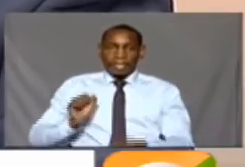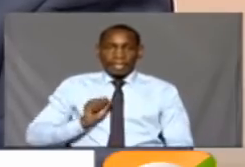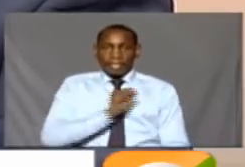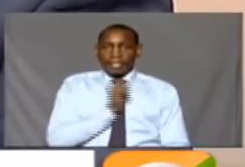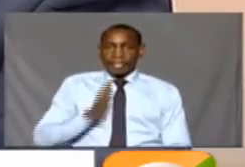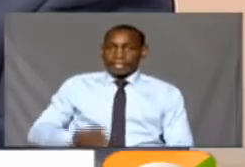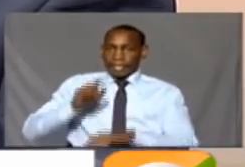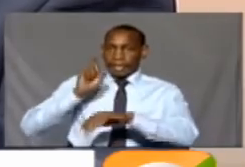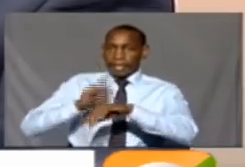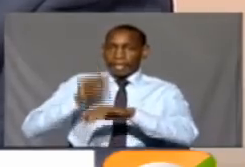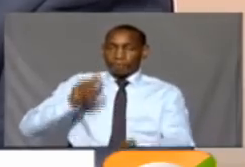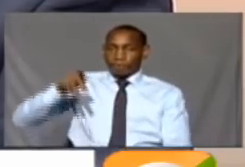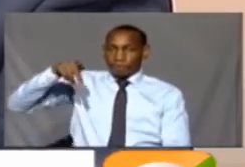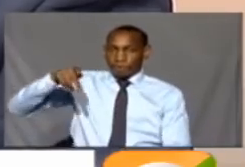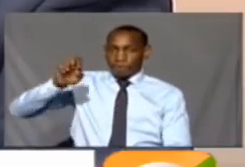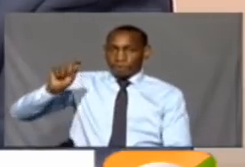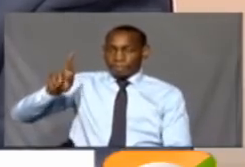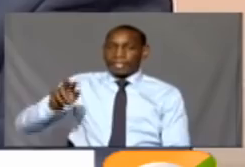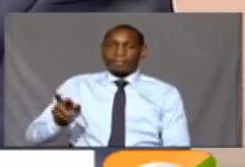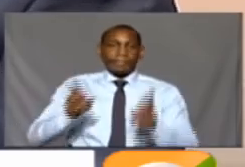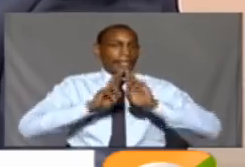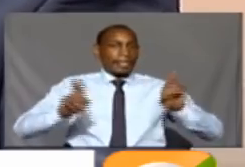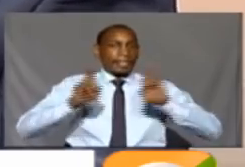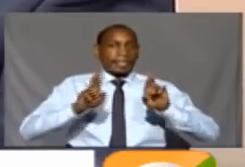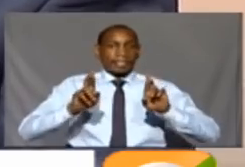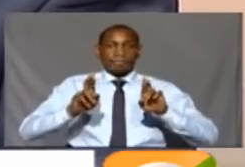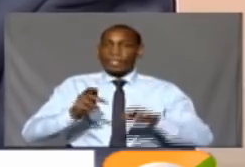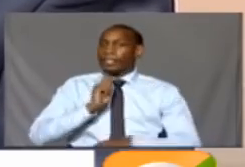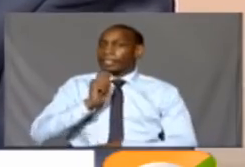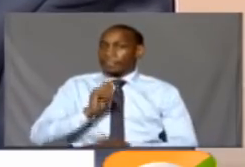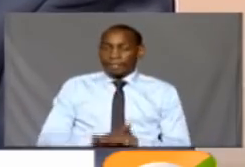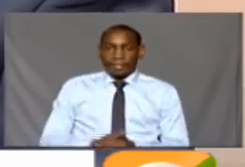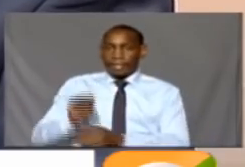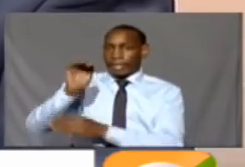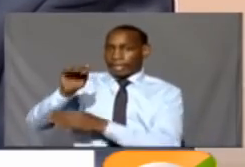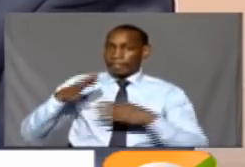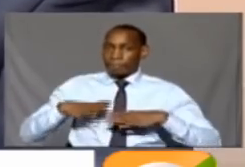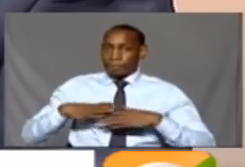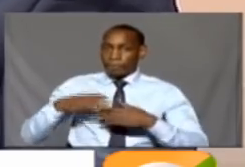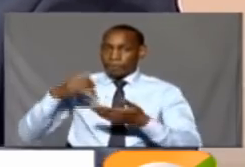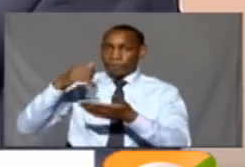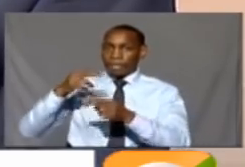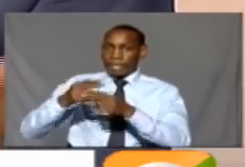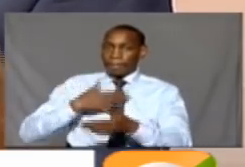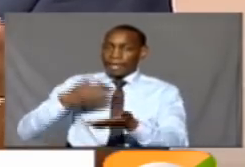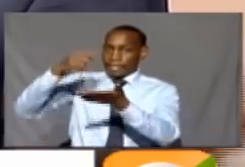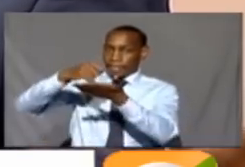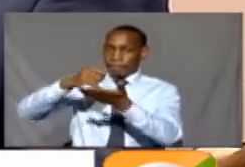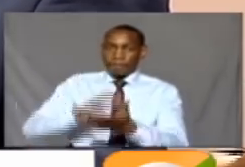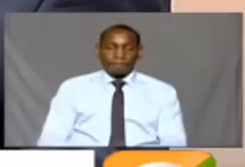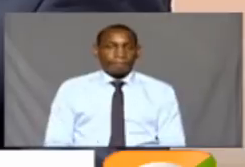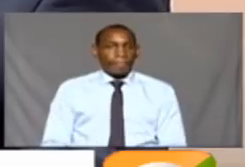Ndwiga, are there to testify. So ask those who dragged my name into this. The questions that that's I'm asking how many you today. Enigmatic